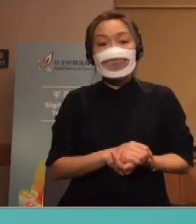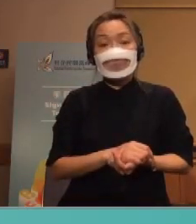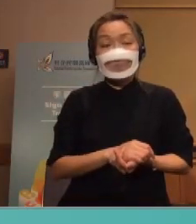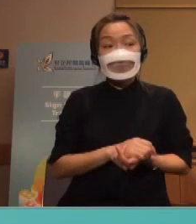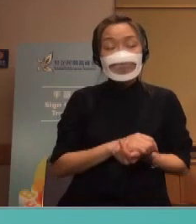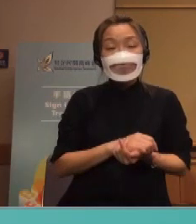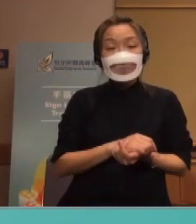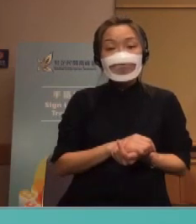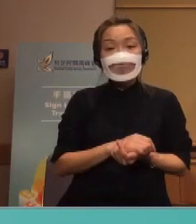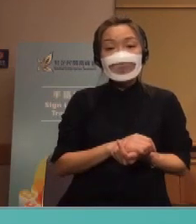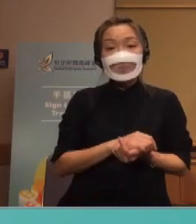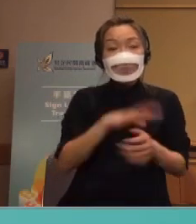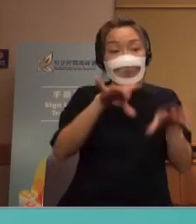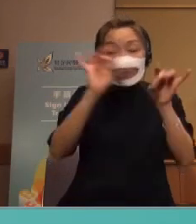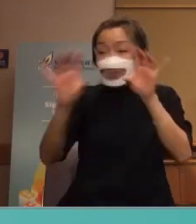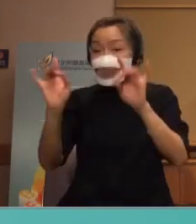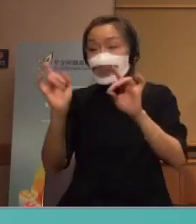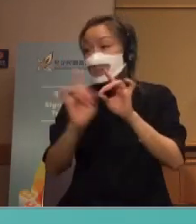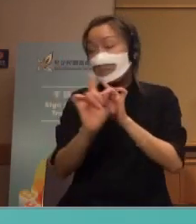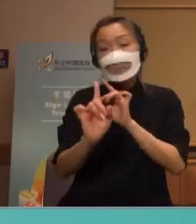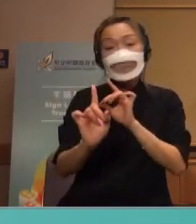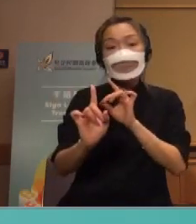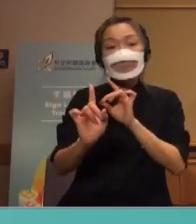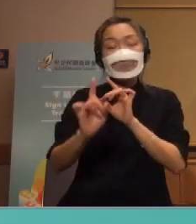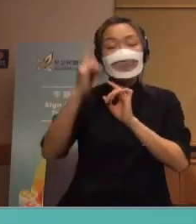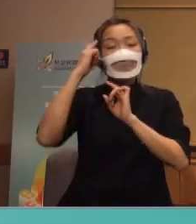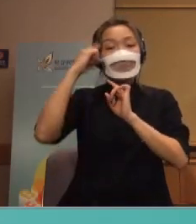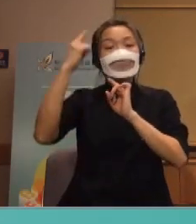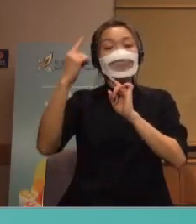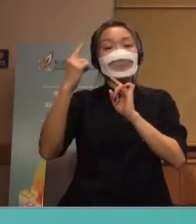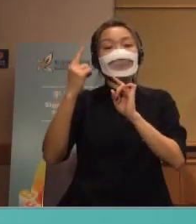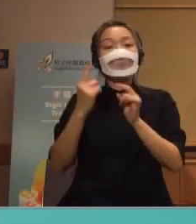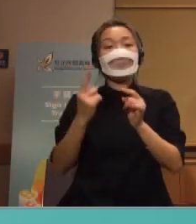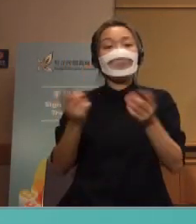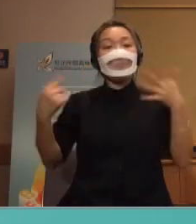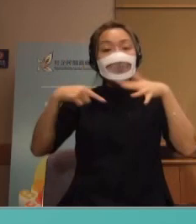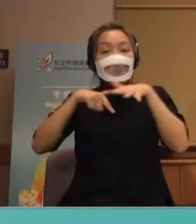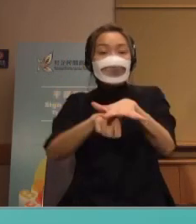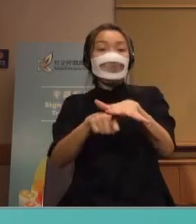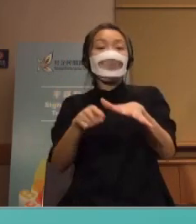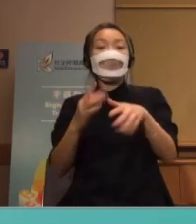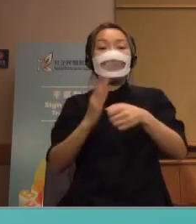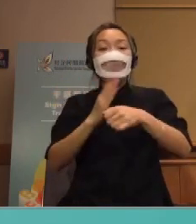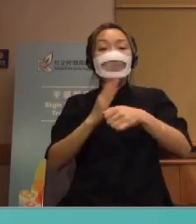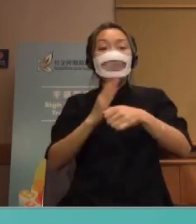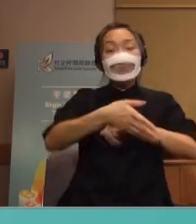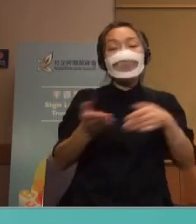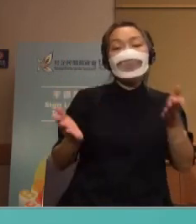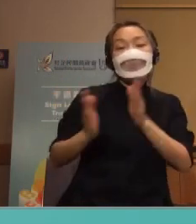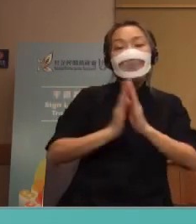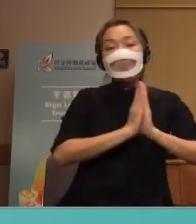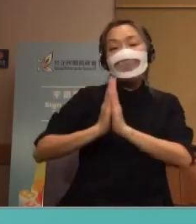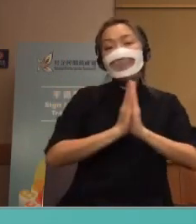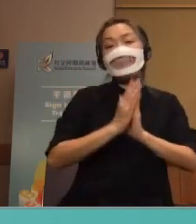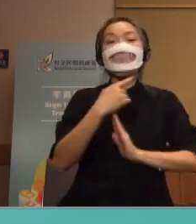from day one, because this is what we are doing. So this is really, really hard. But from day one, we know